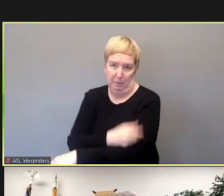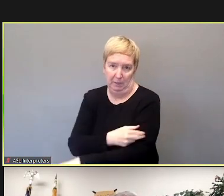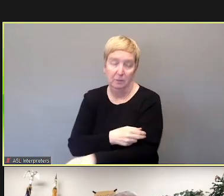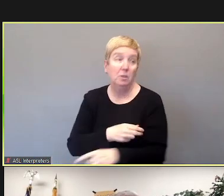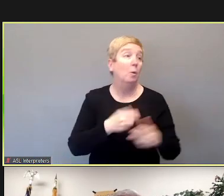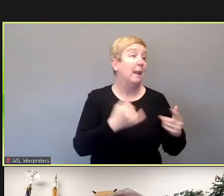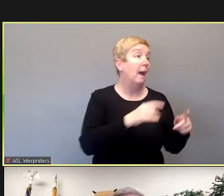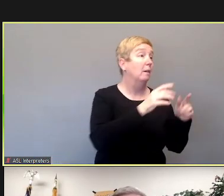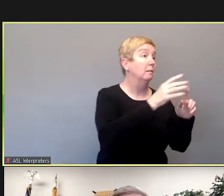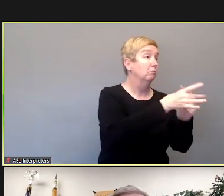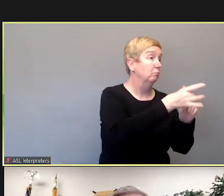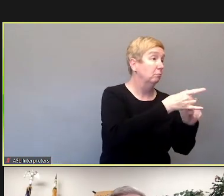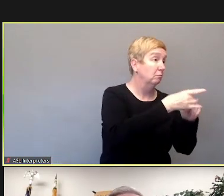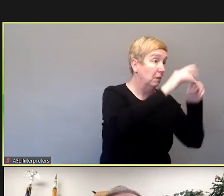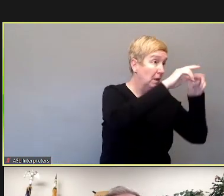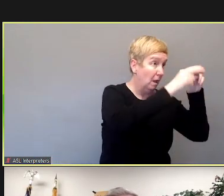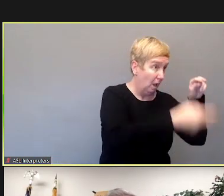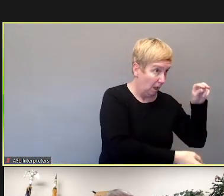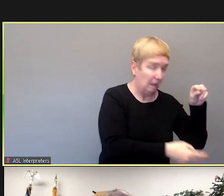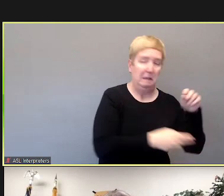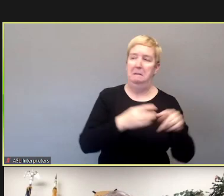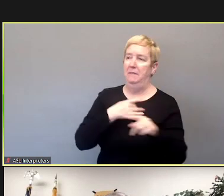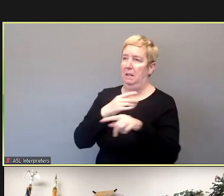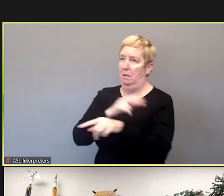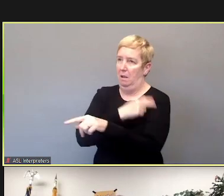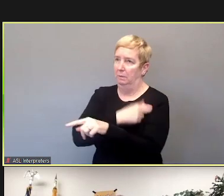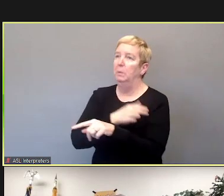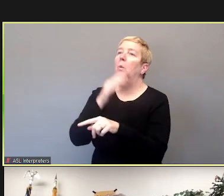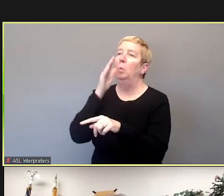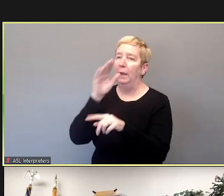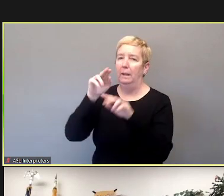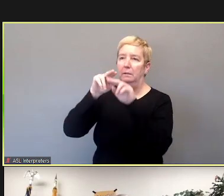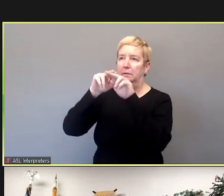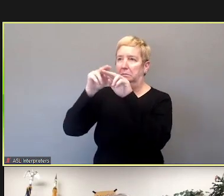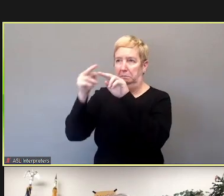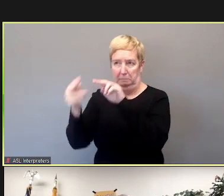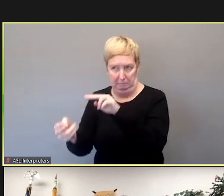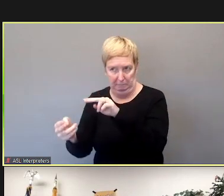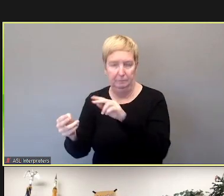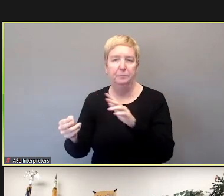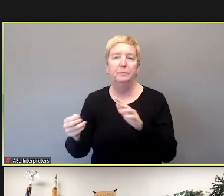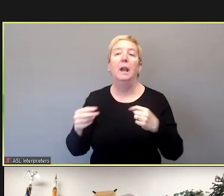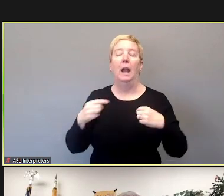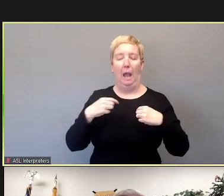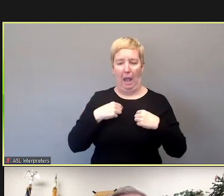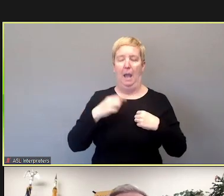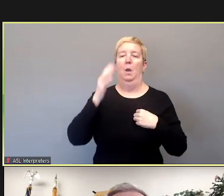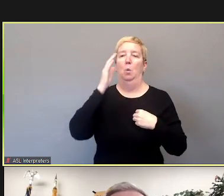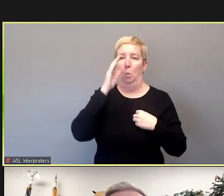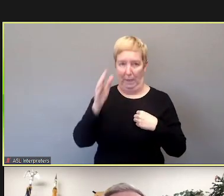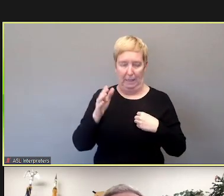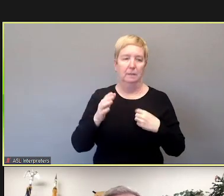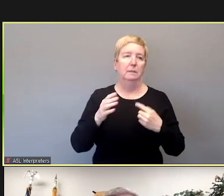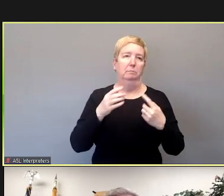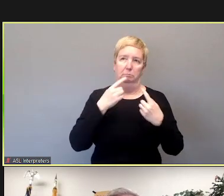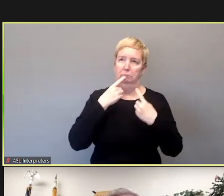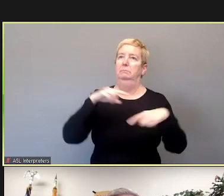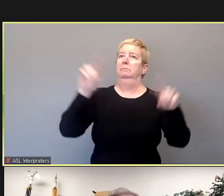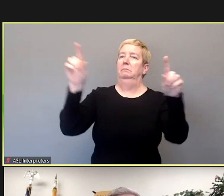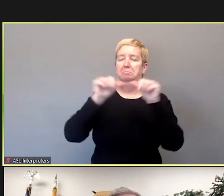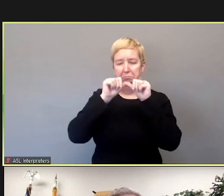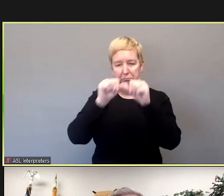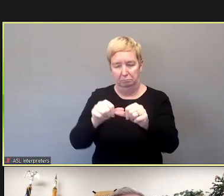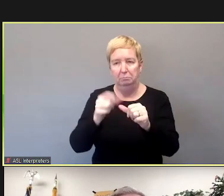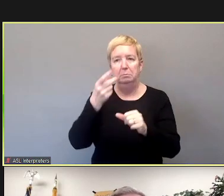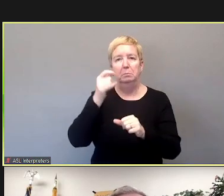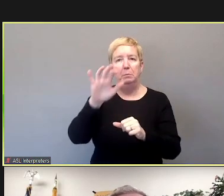haven't seen it yet. I am going to renew the public health order for the crisis standards of care, or perhaps